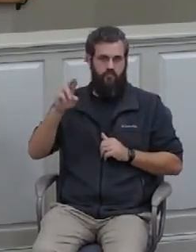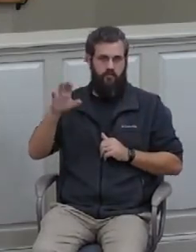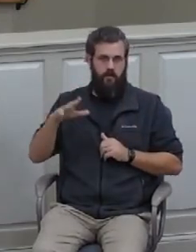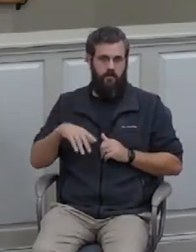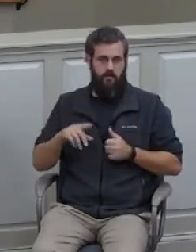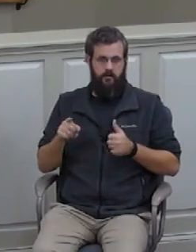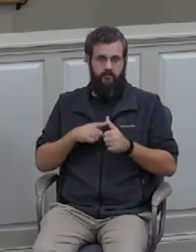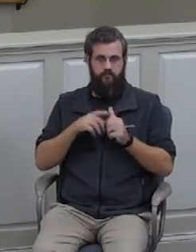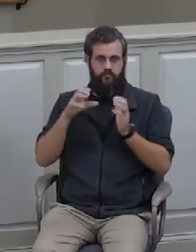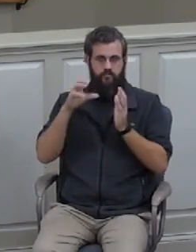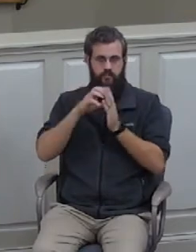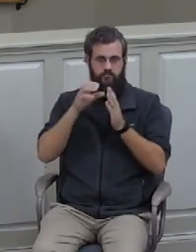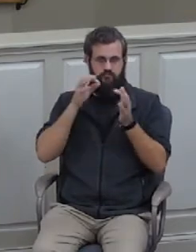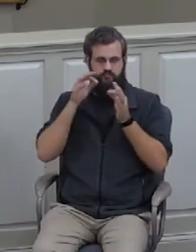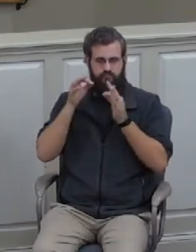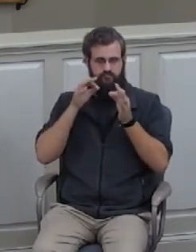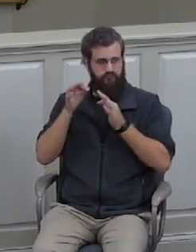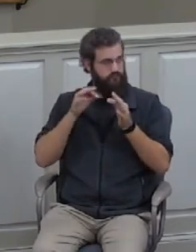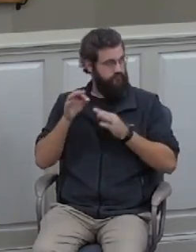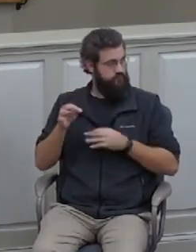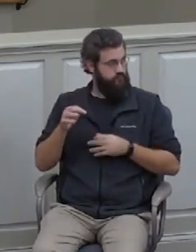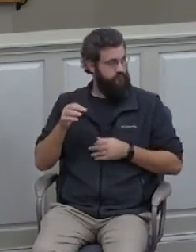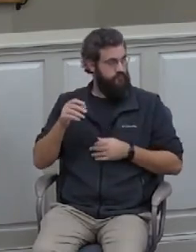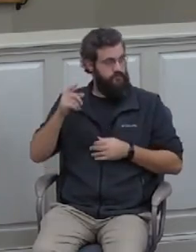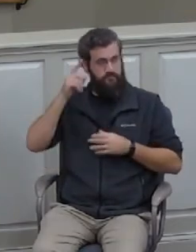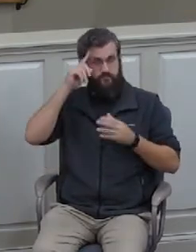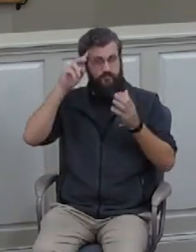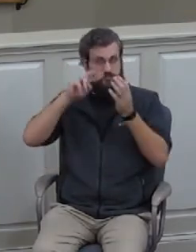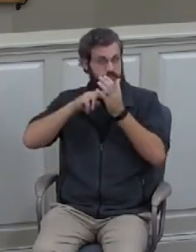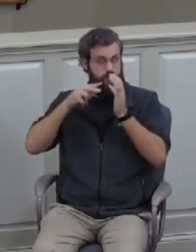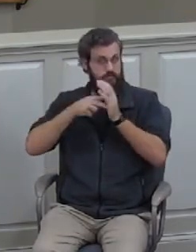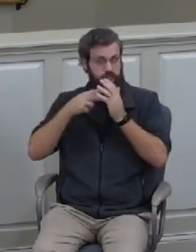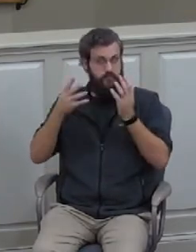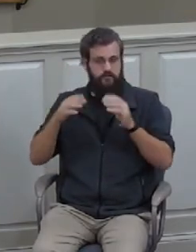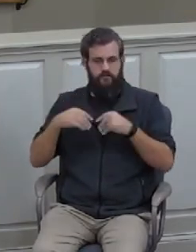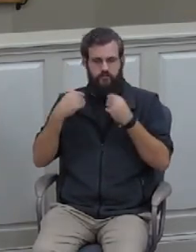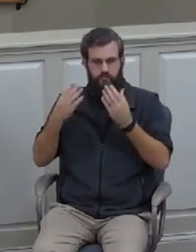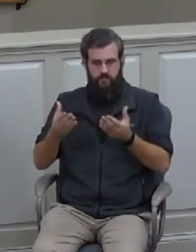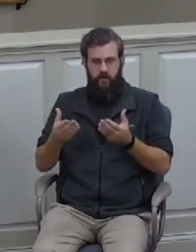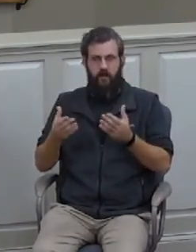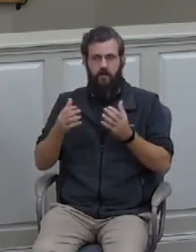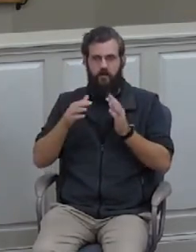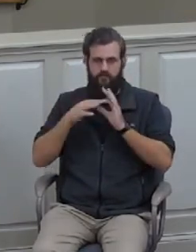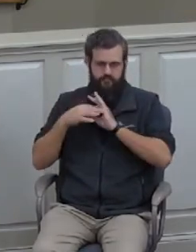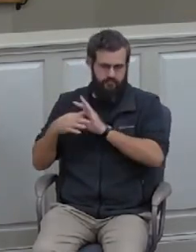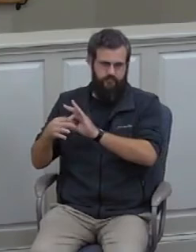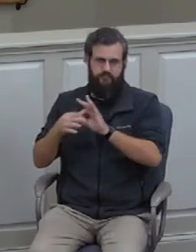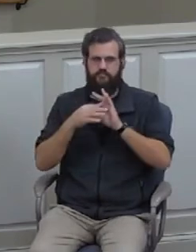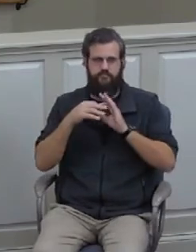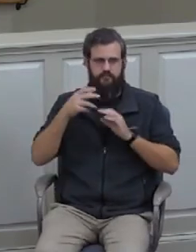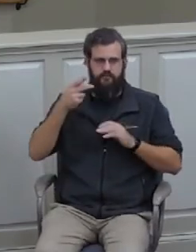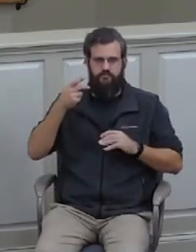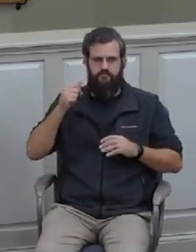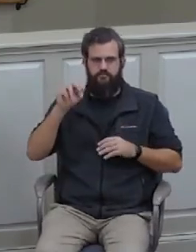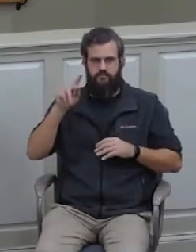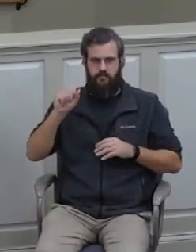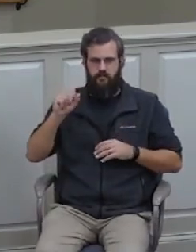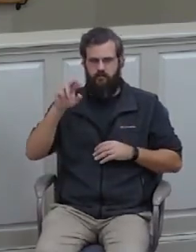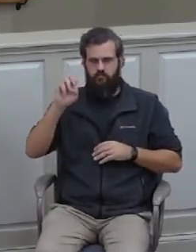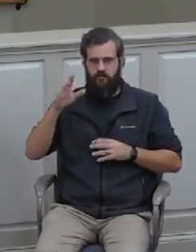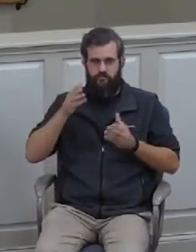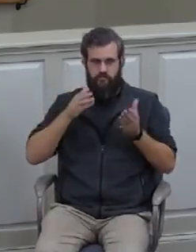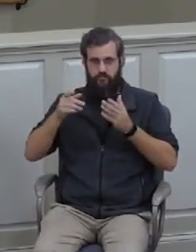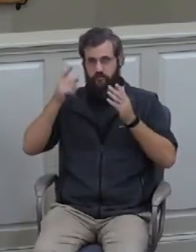first section talks about the purpose, and that is to provide, again, a uniform parks and recreation service to